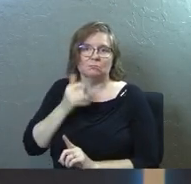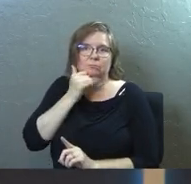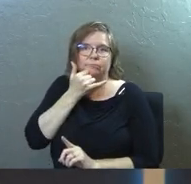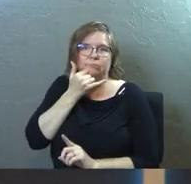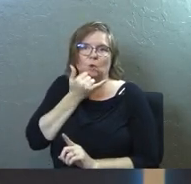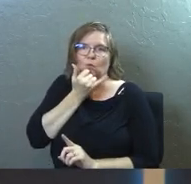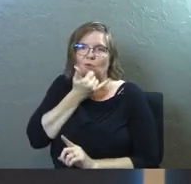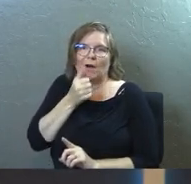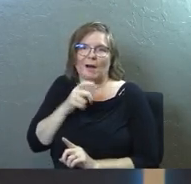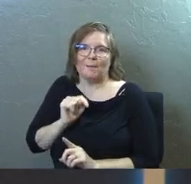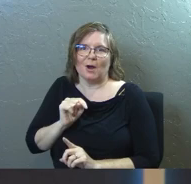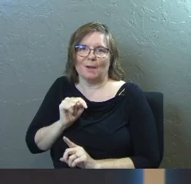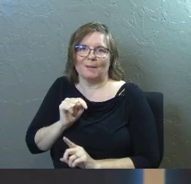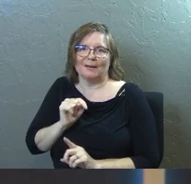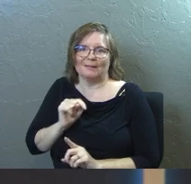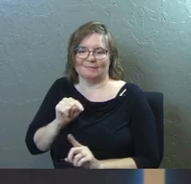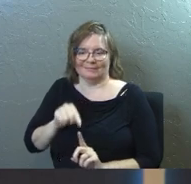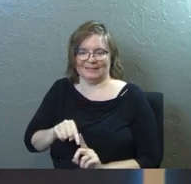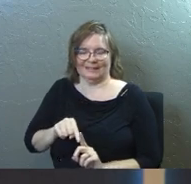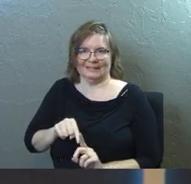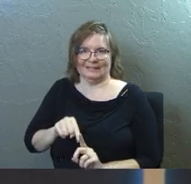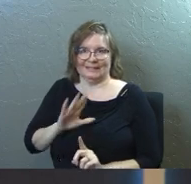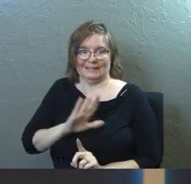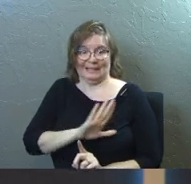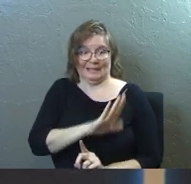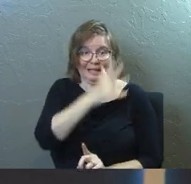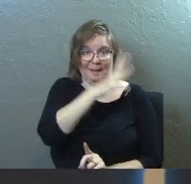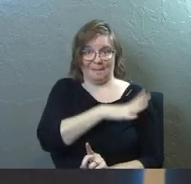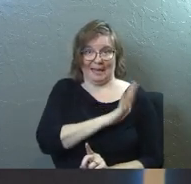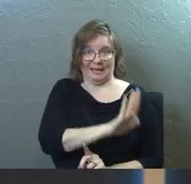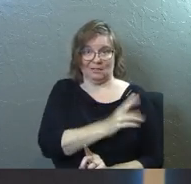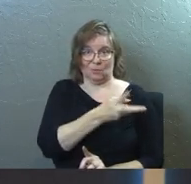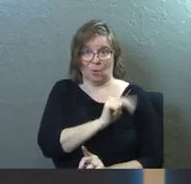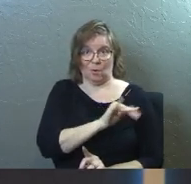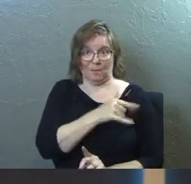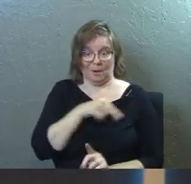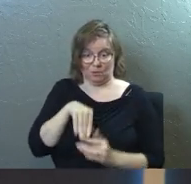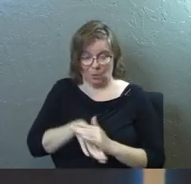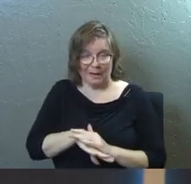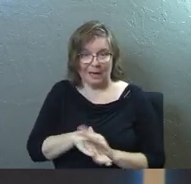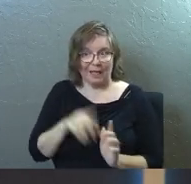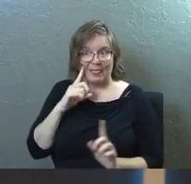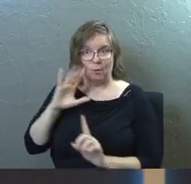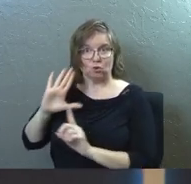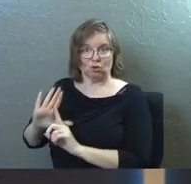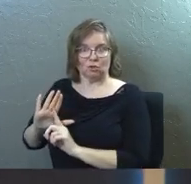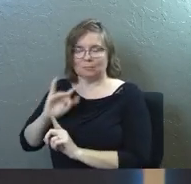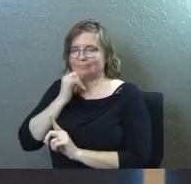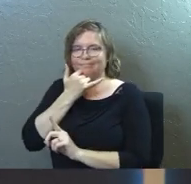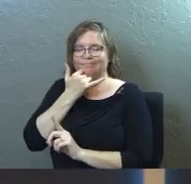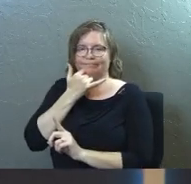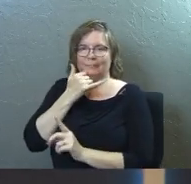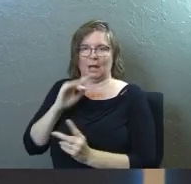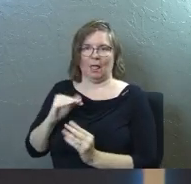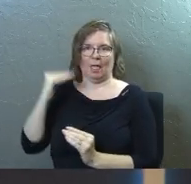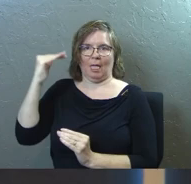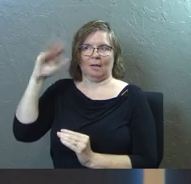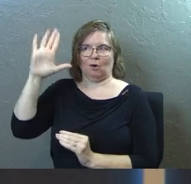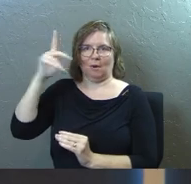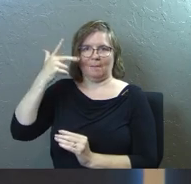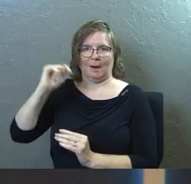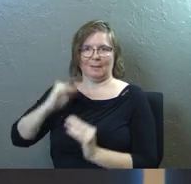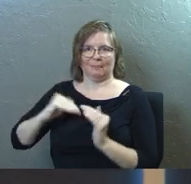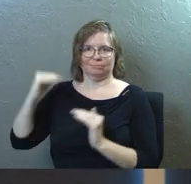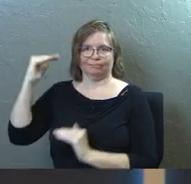this man's life. She thought it was hers, but she took his life. So she went on trial, was found guilty. And in